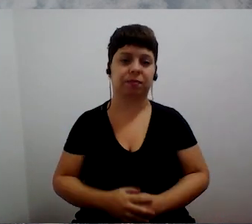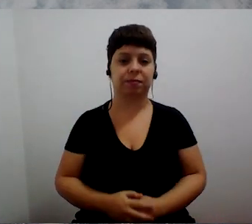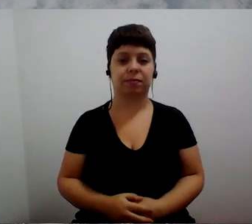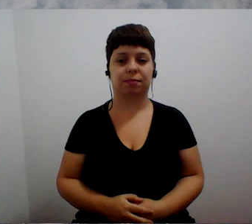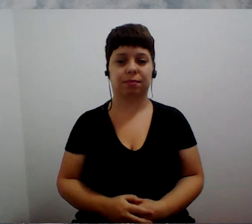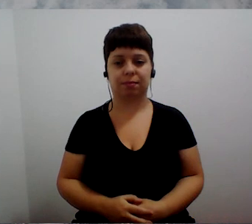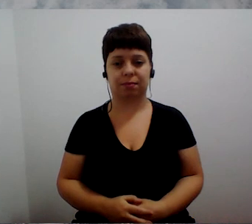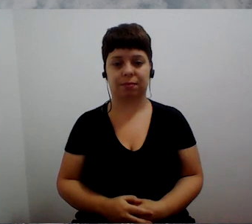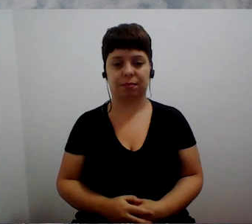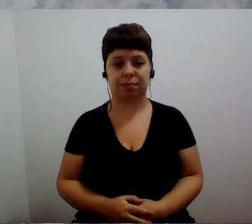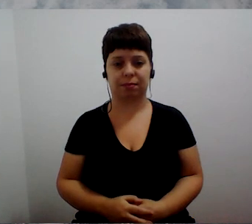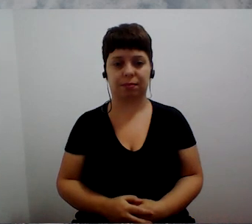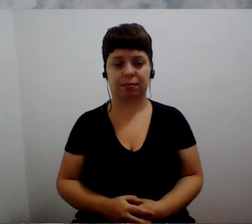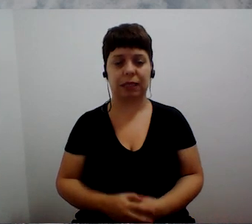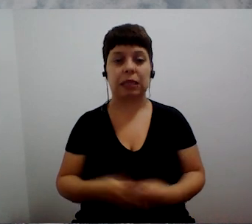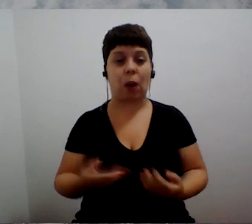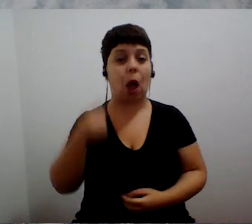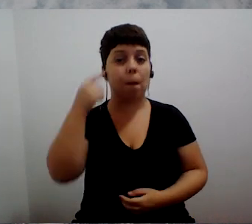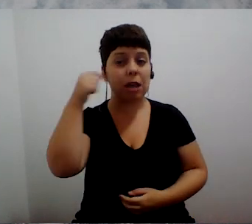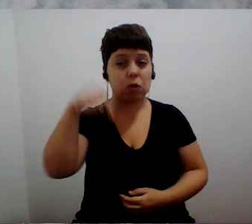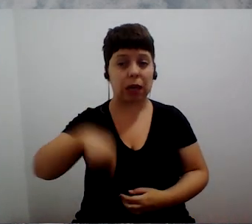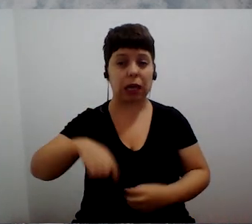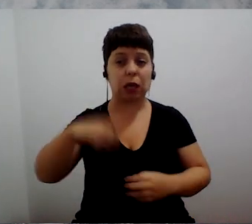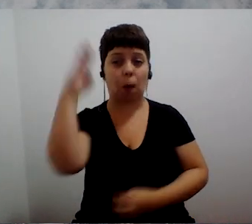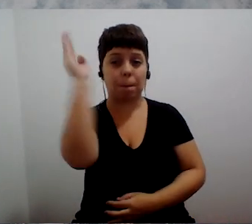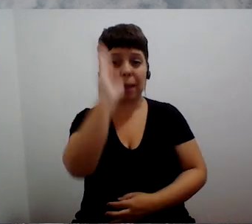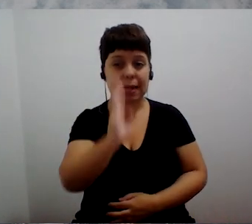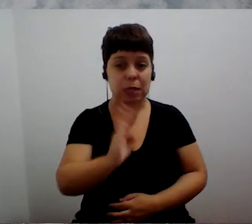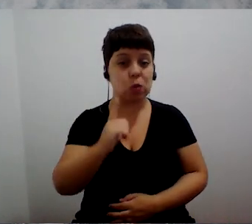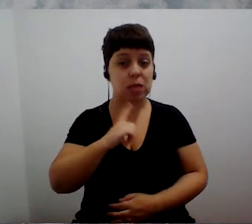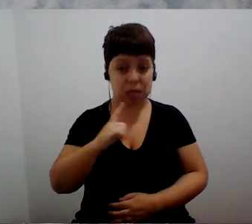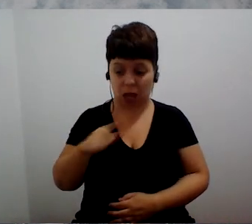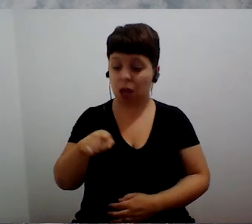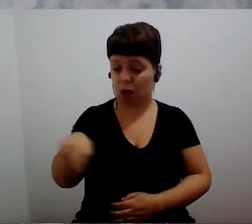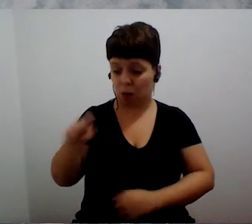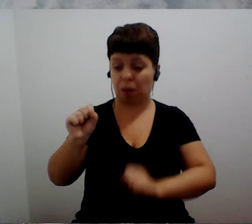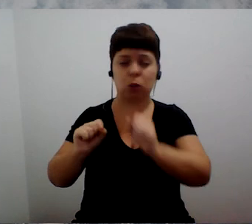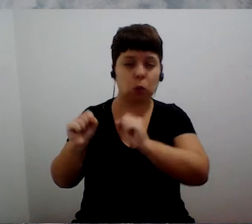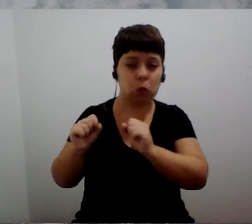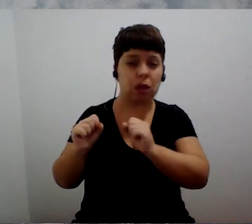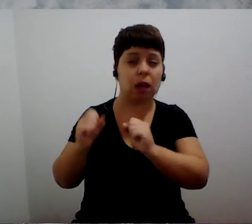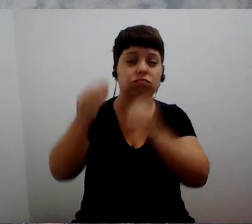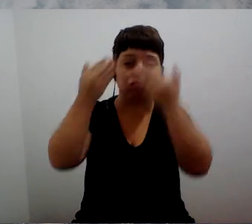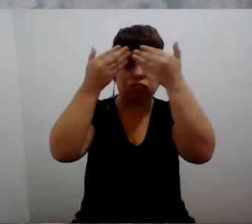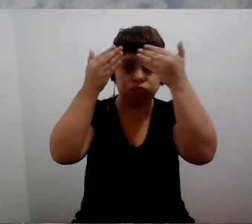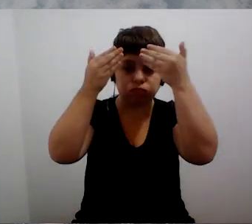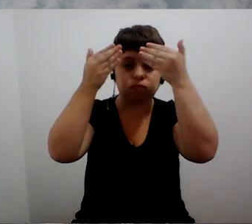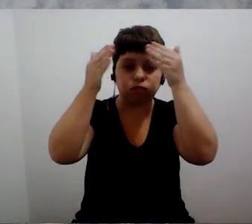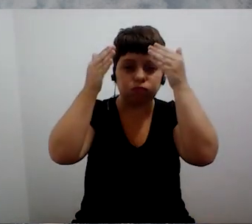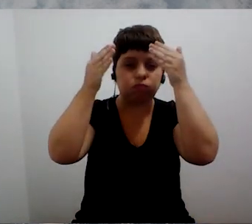have an industry here in Brazil that understands this more and more